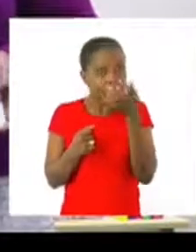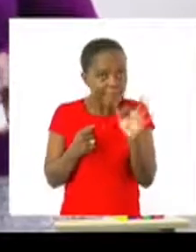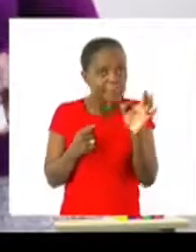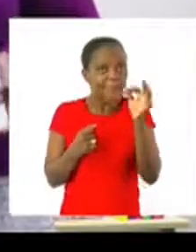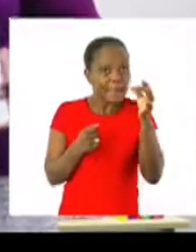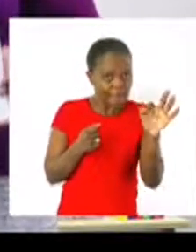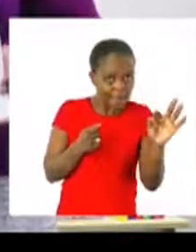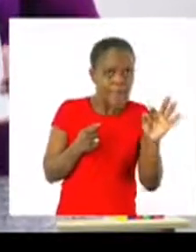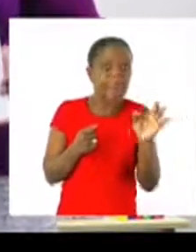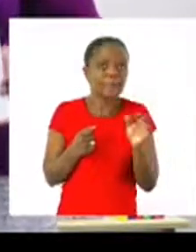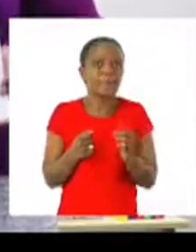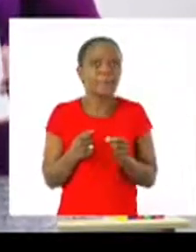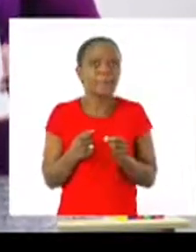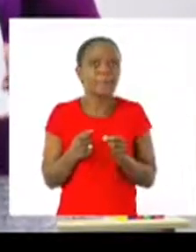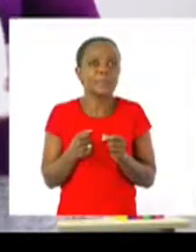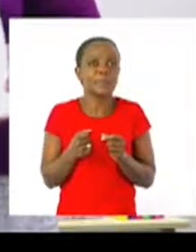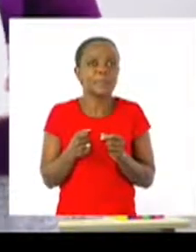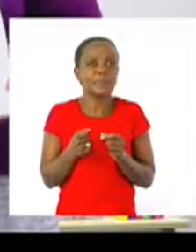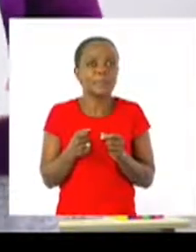195. So the